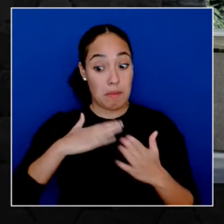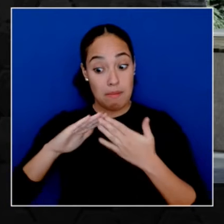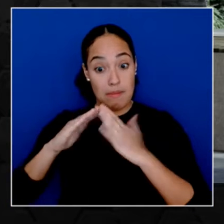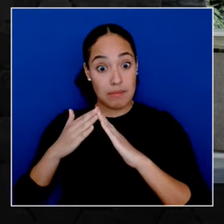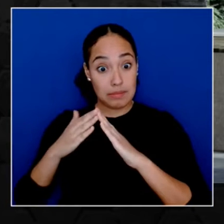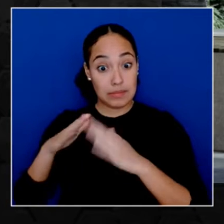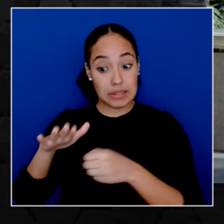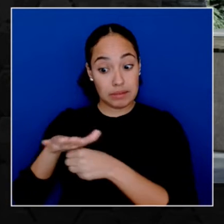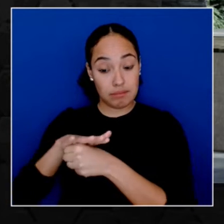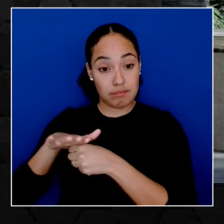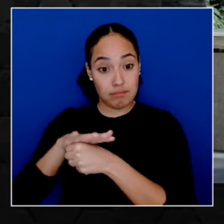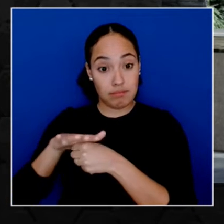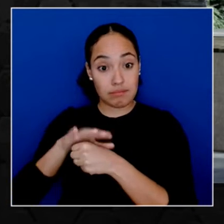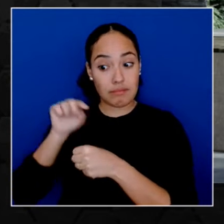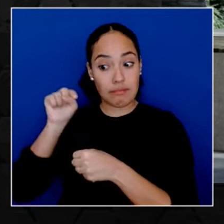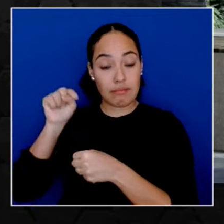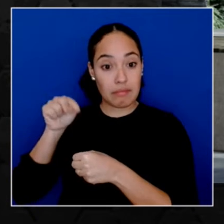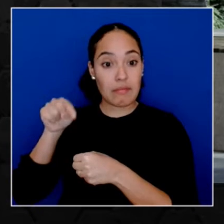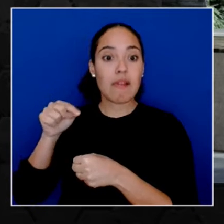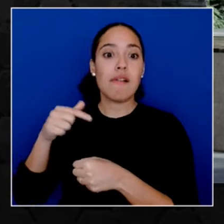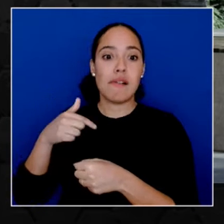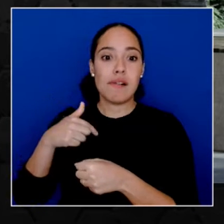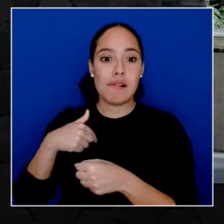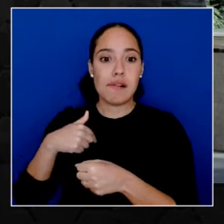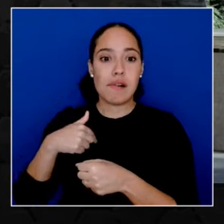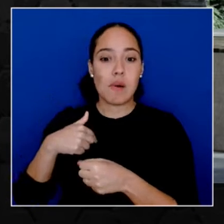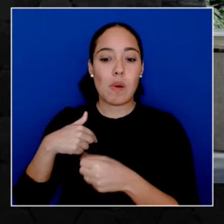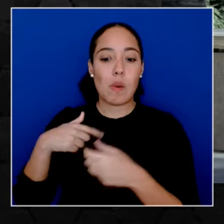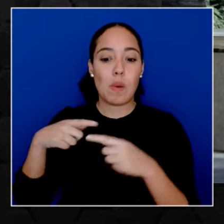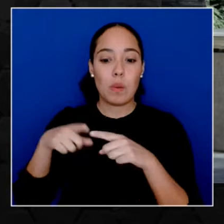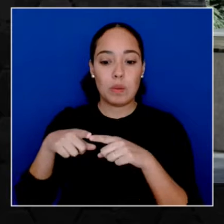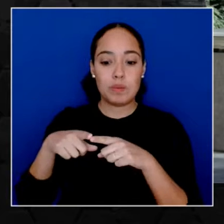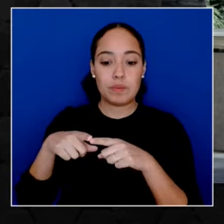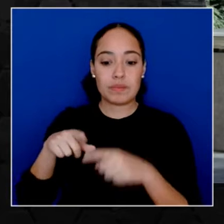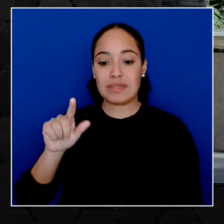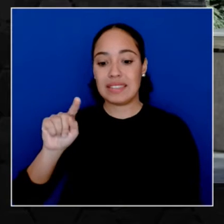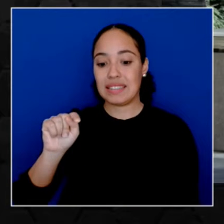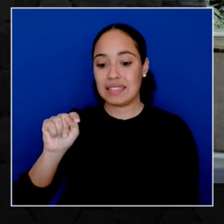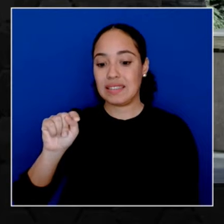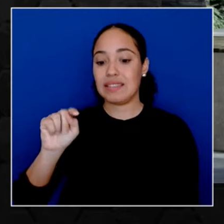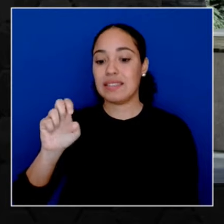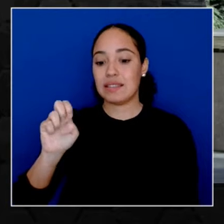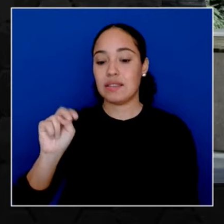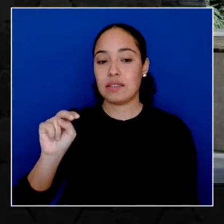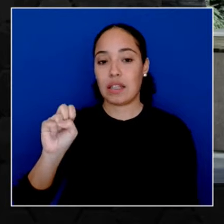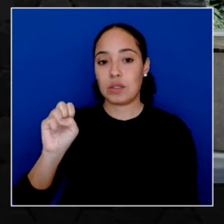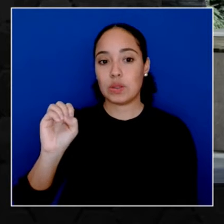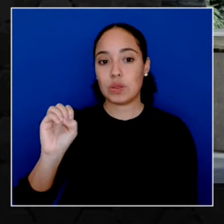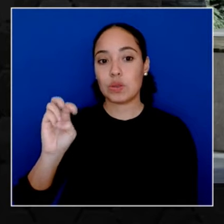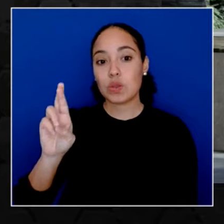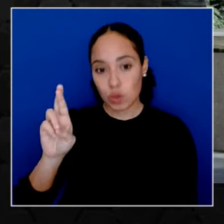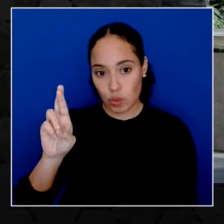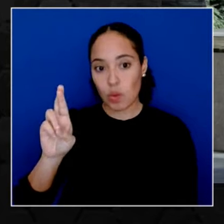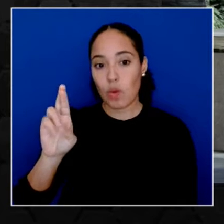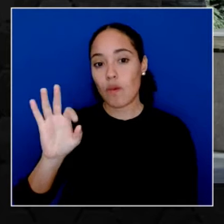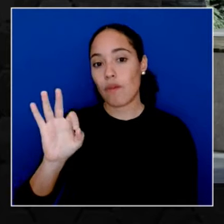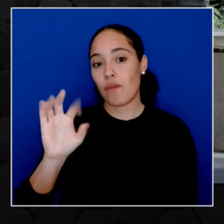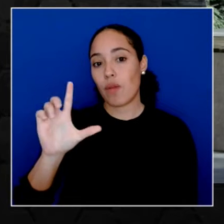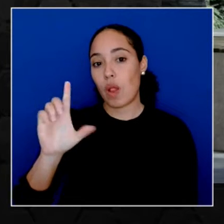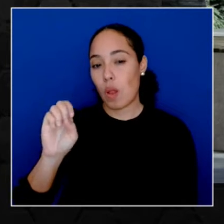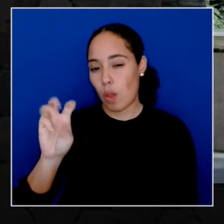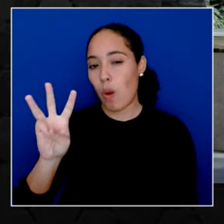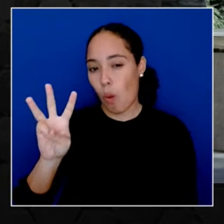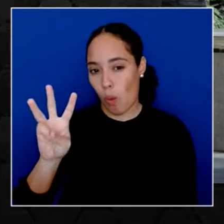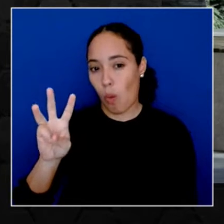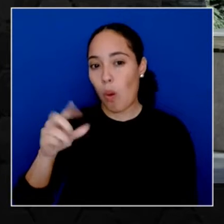quite interested in machine learning research. I've published quite a few papers on machine learning and maths, mostly about computer vision